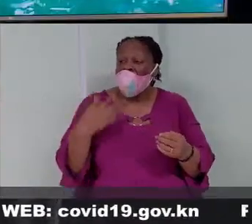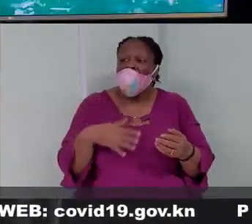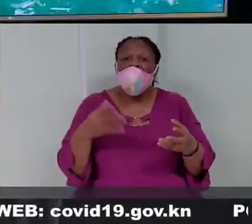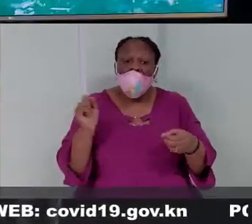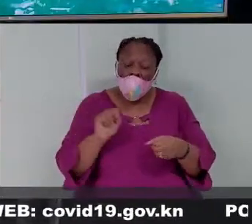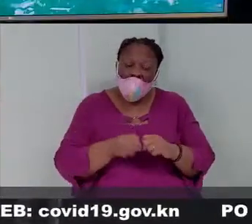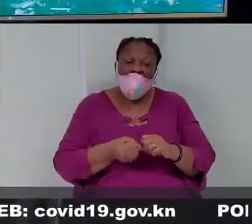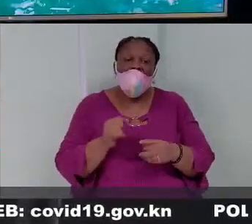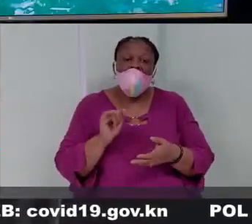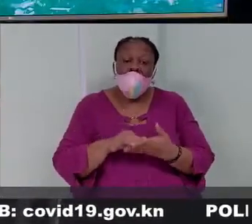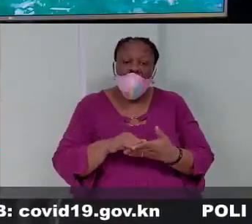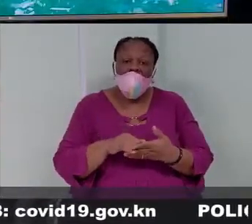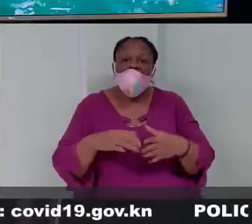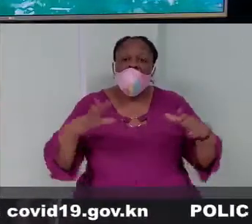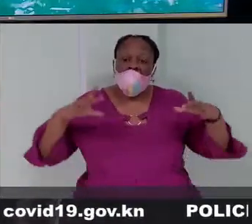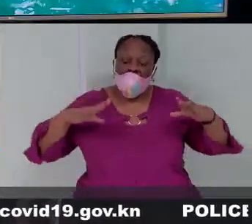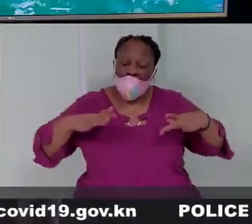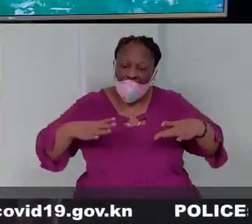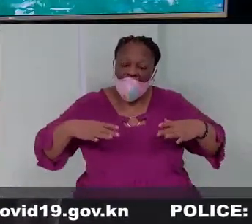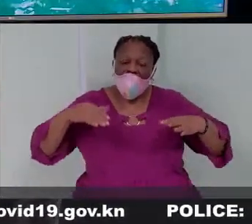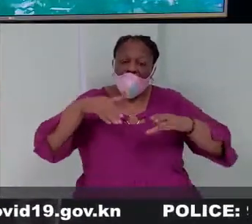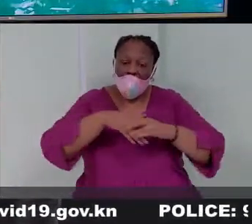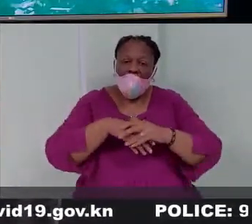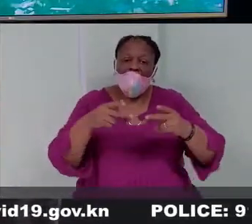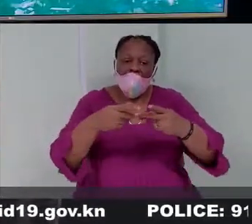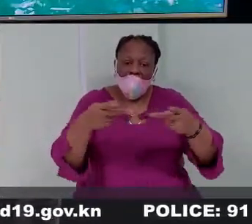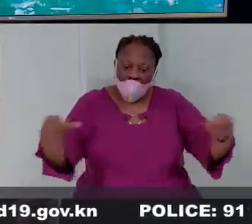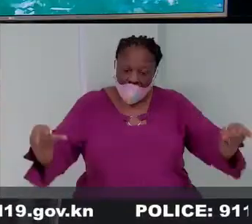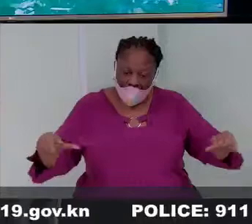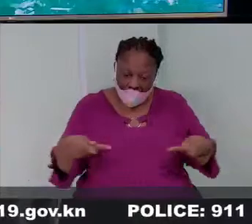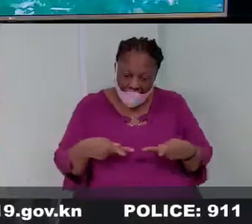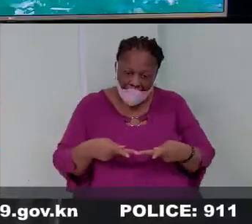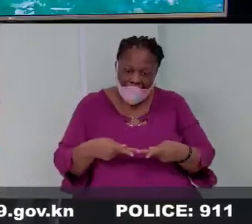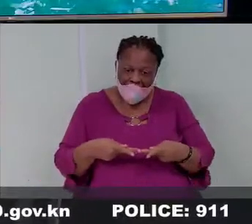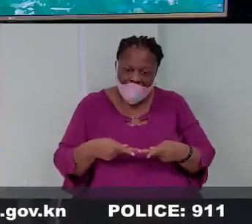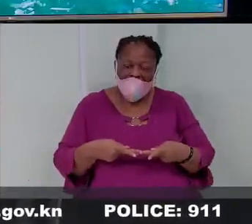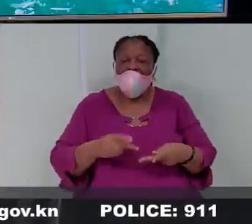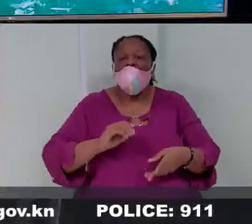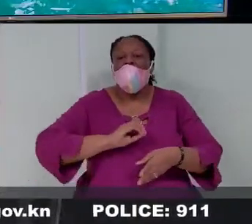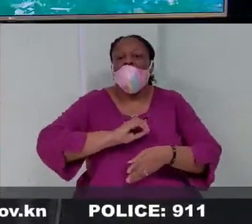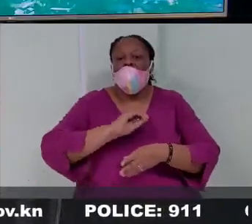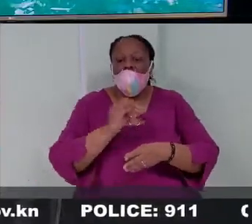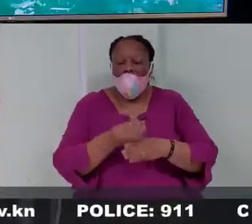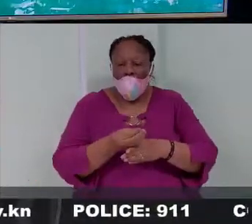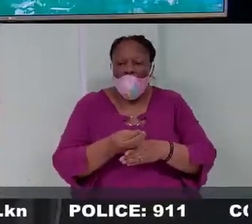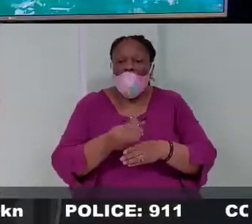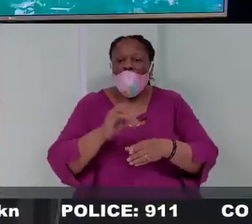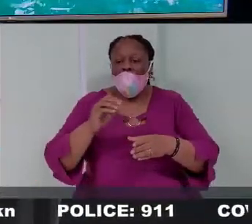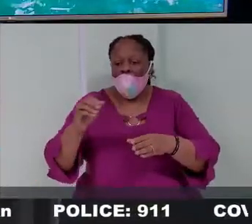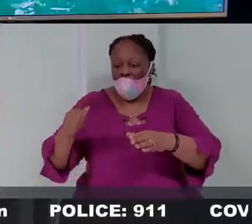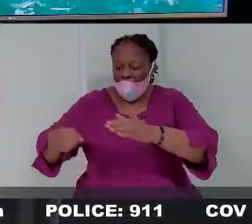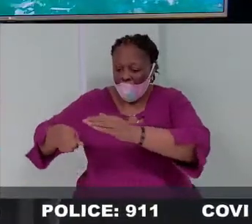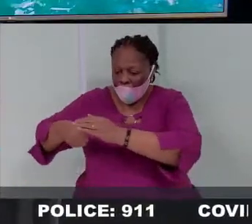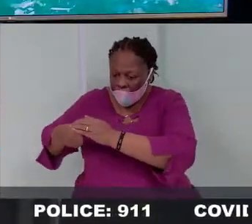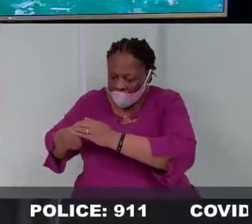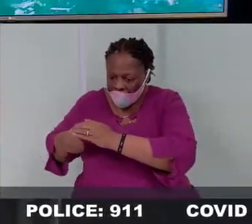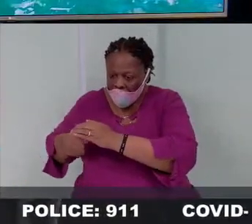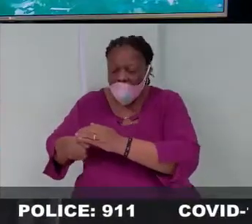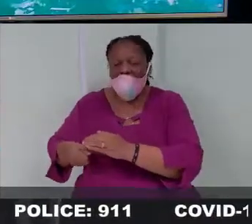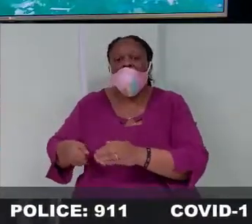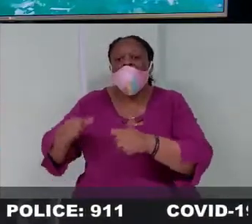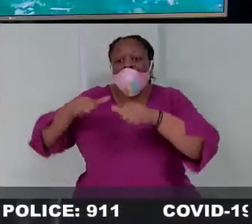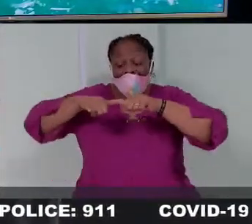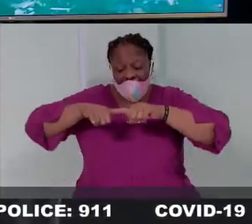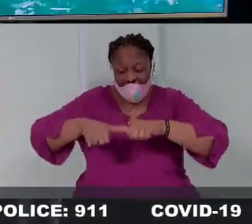right, so that's the difference. Quarantine, you are confined to your rooms. Vacation in